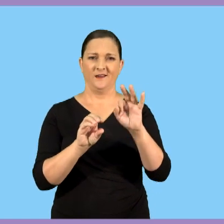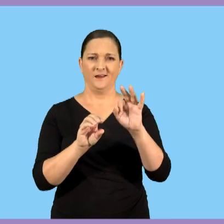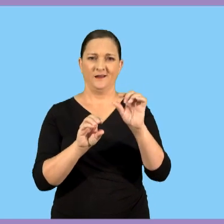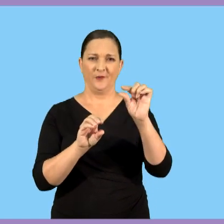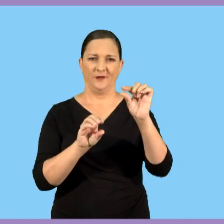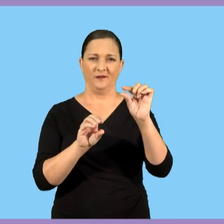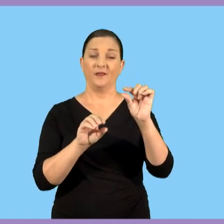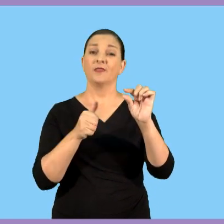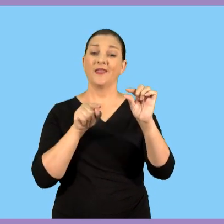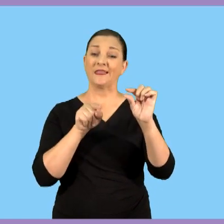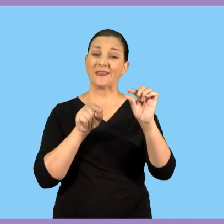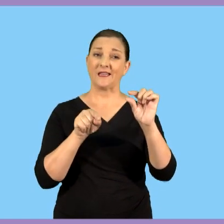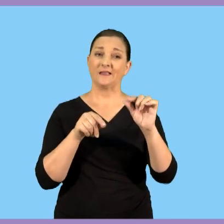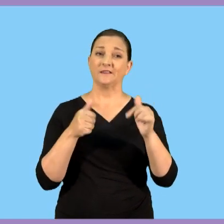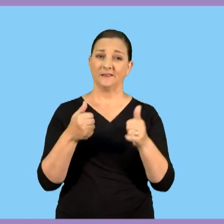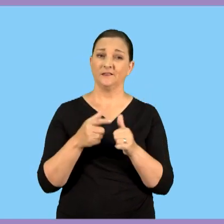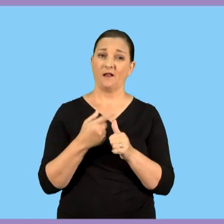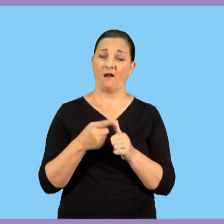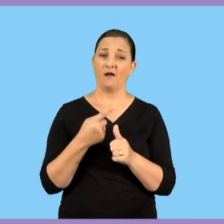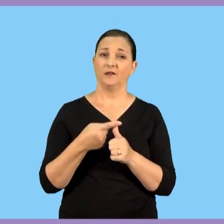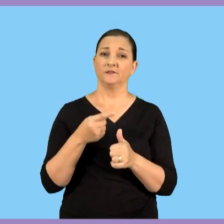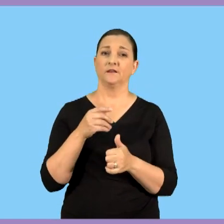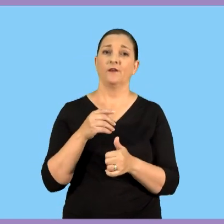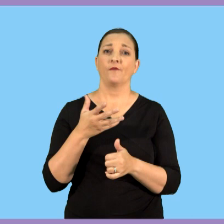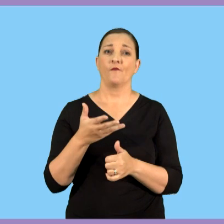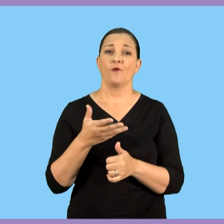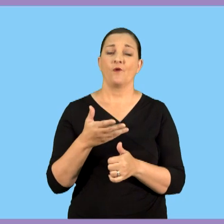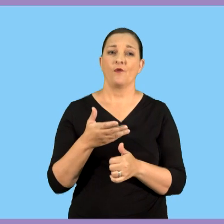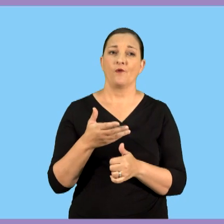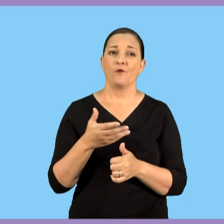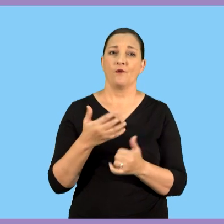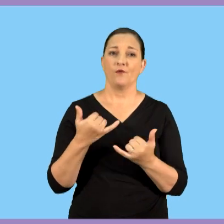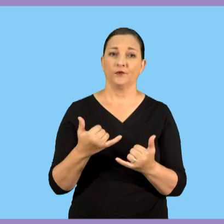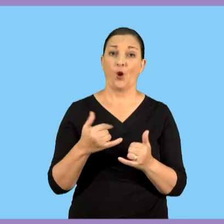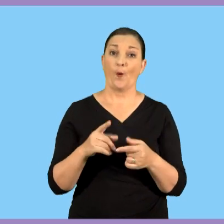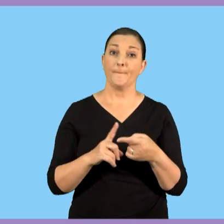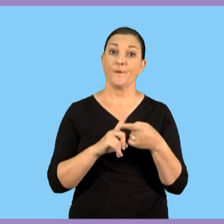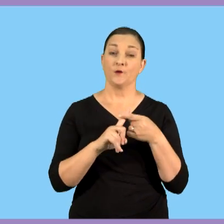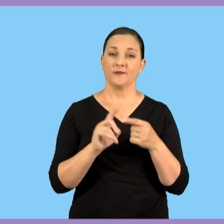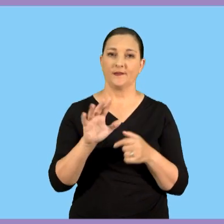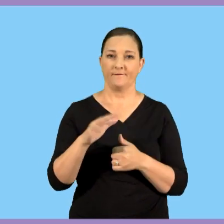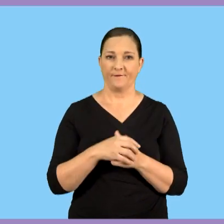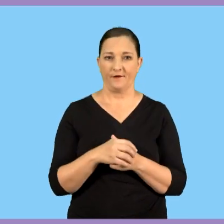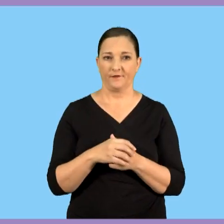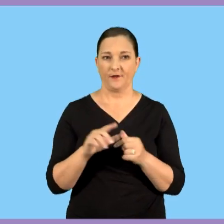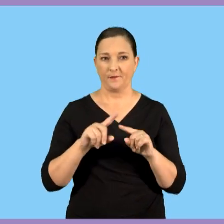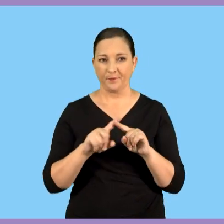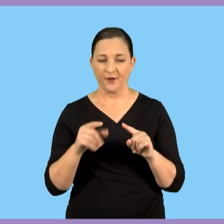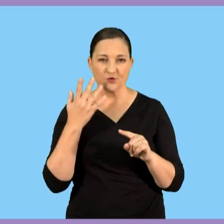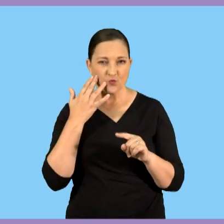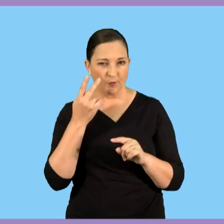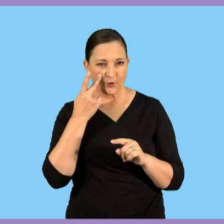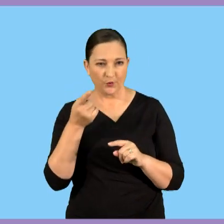of 5 cubed. And our answer there is a positive 5. But when we are looking at the